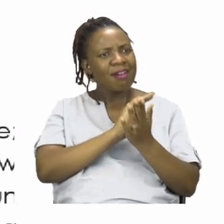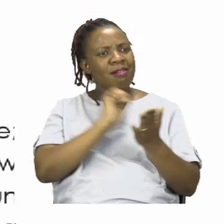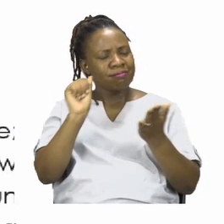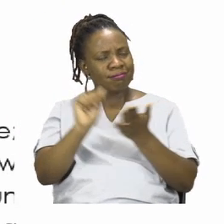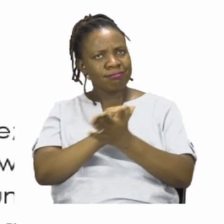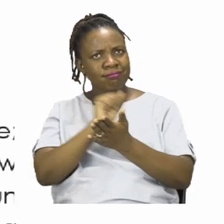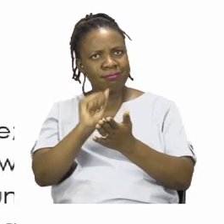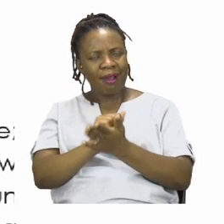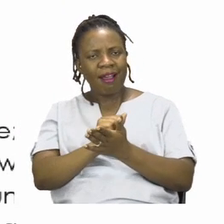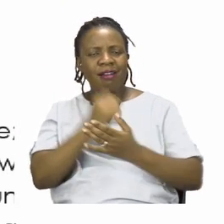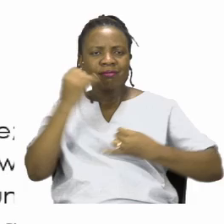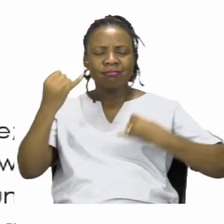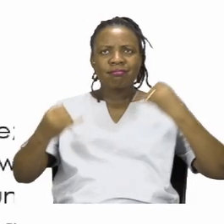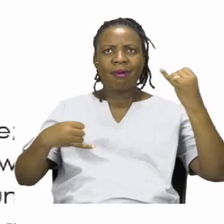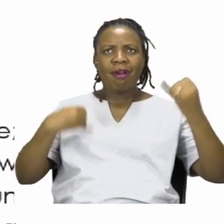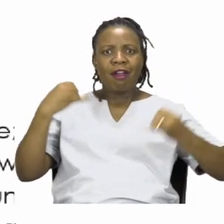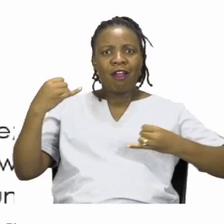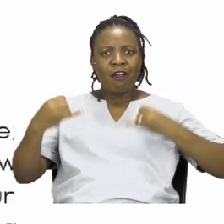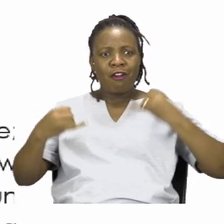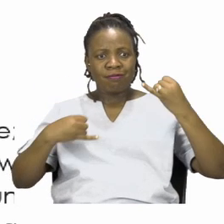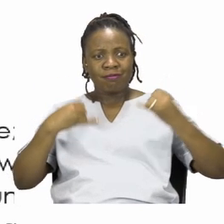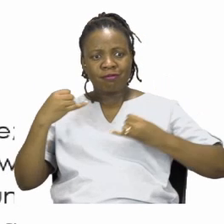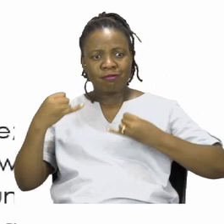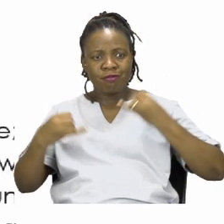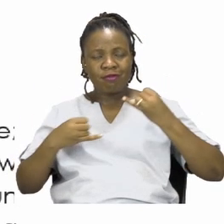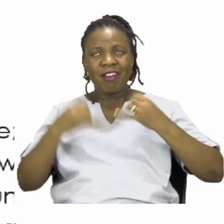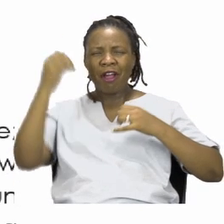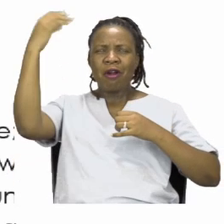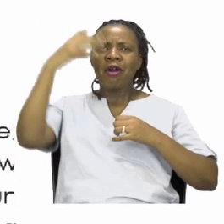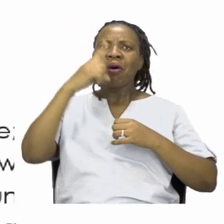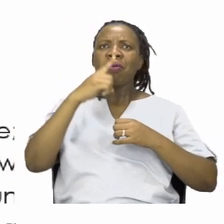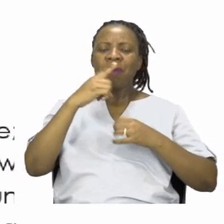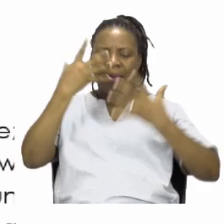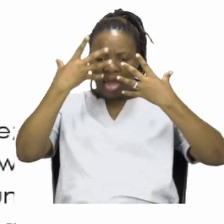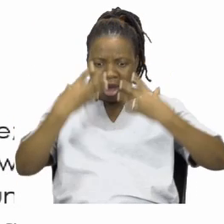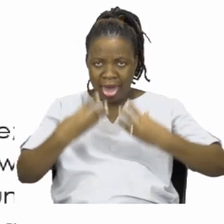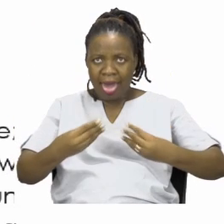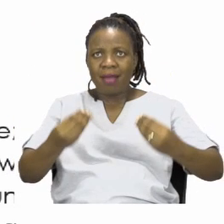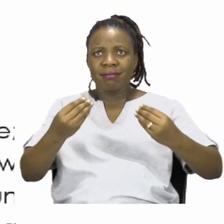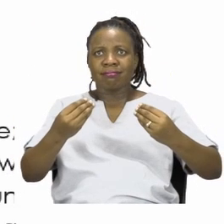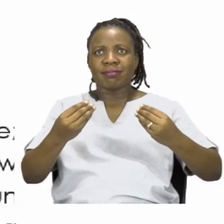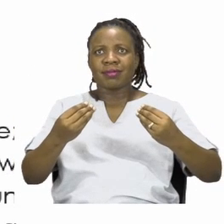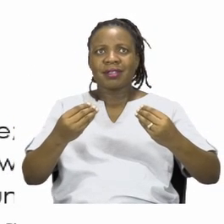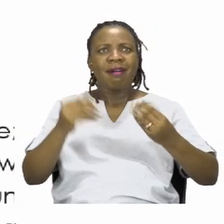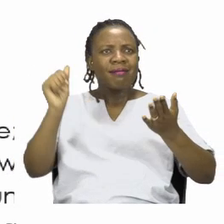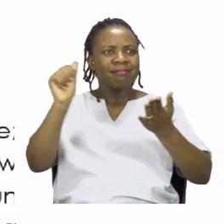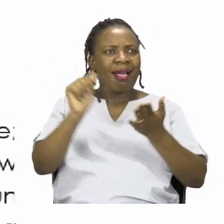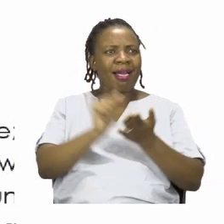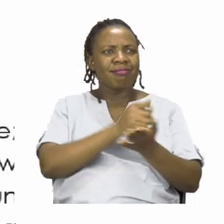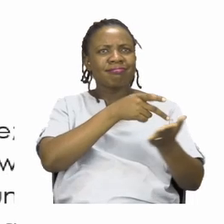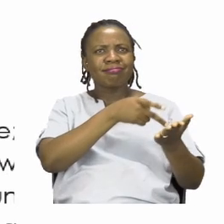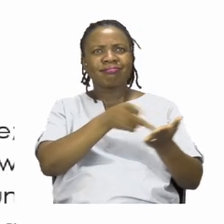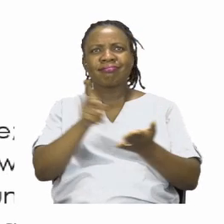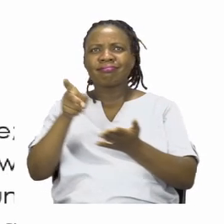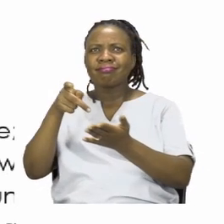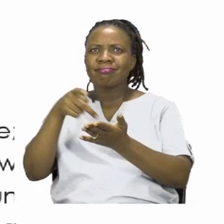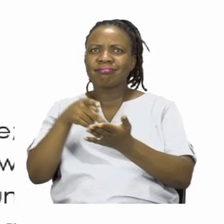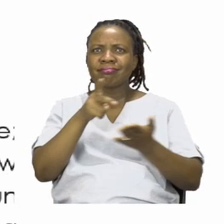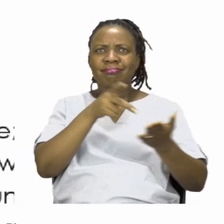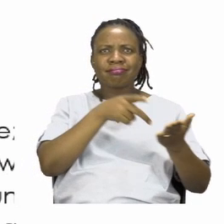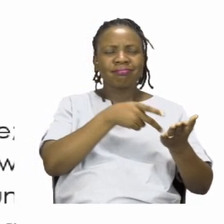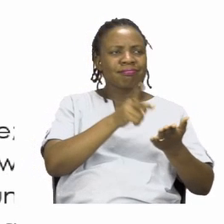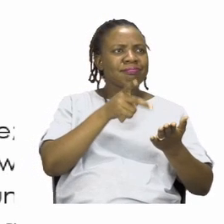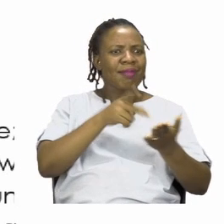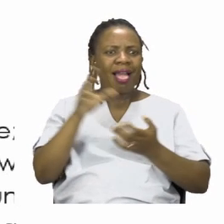now before I melt away." Running here and there, saying, "Catch me if